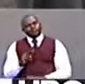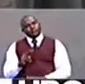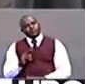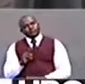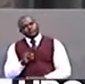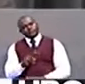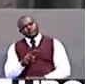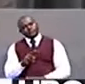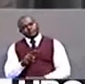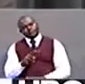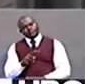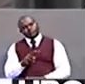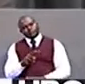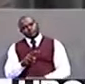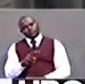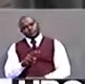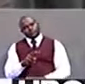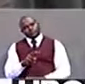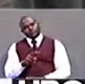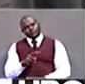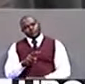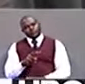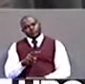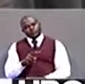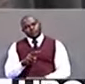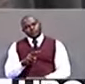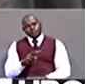effect on that that side of the country.